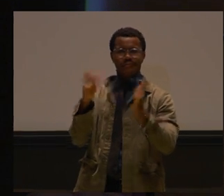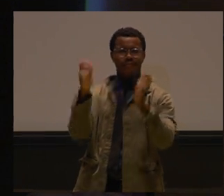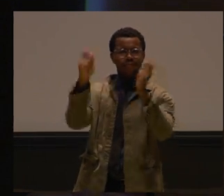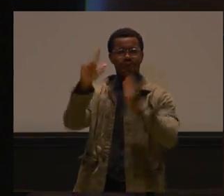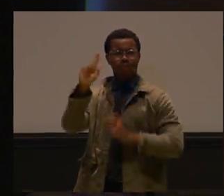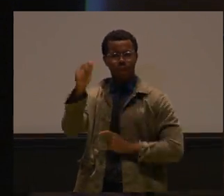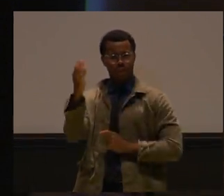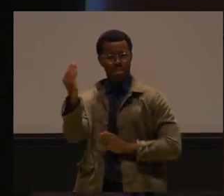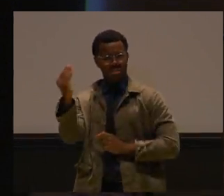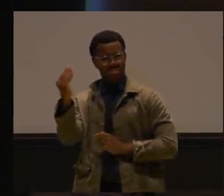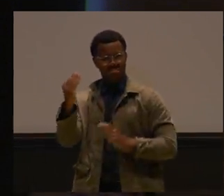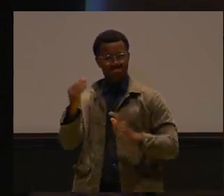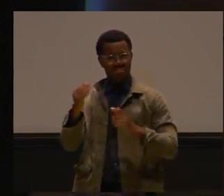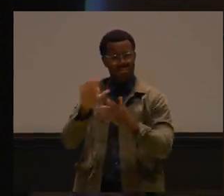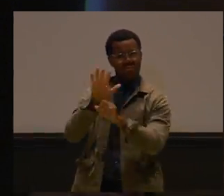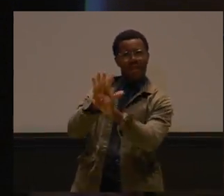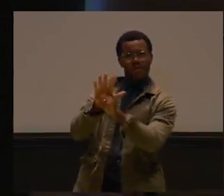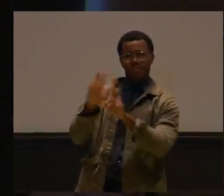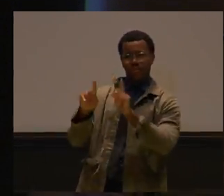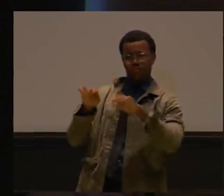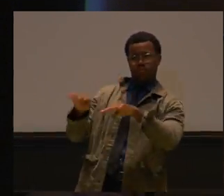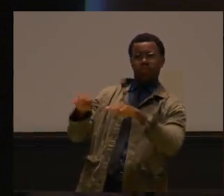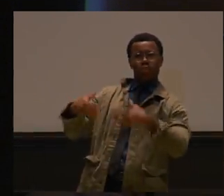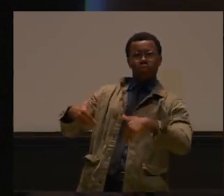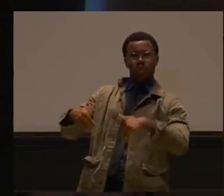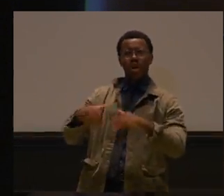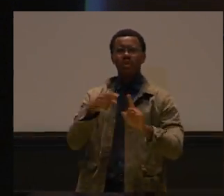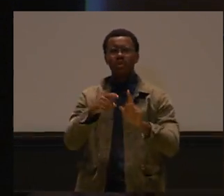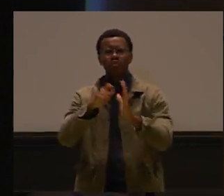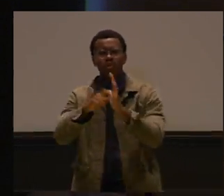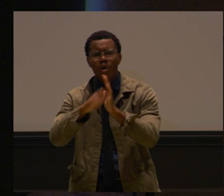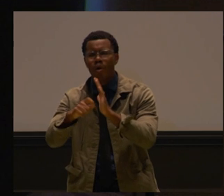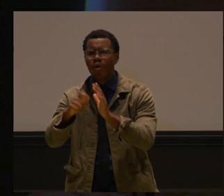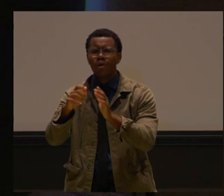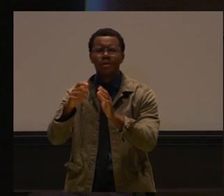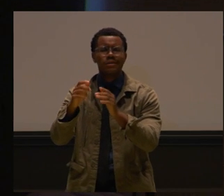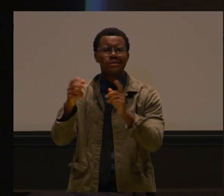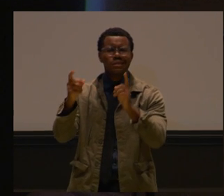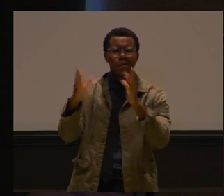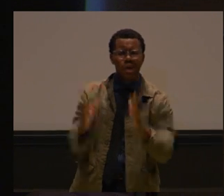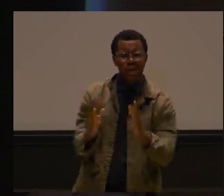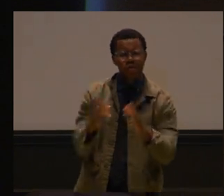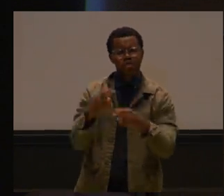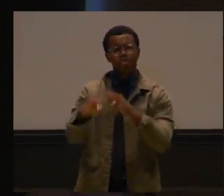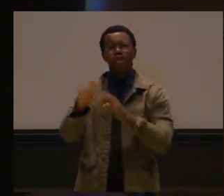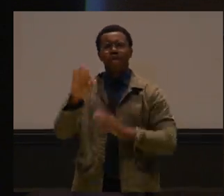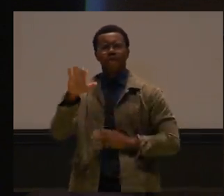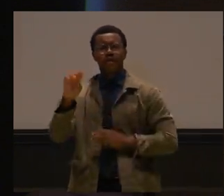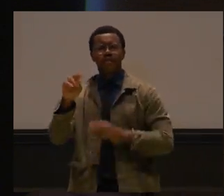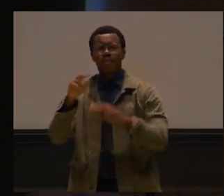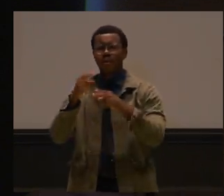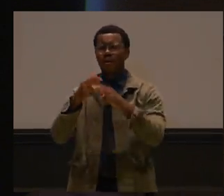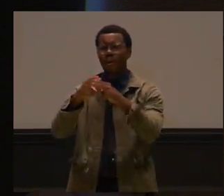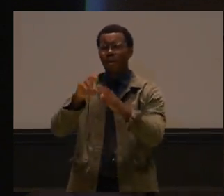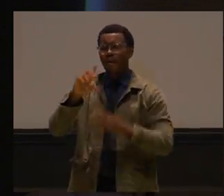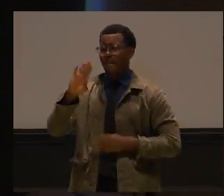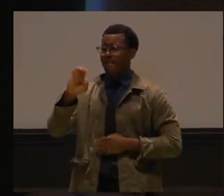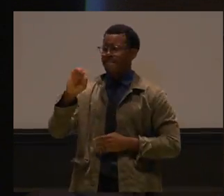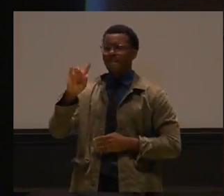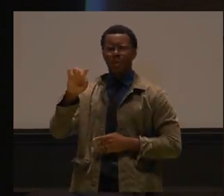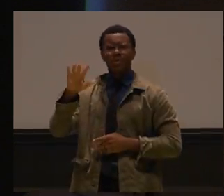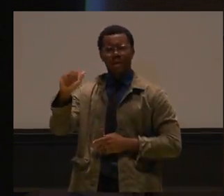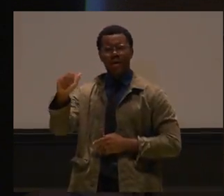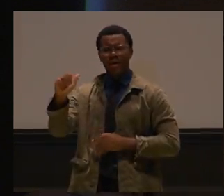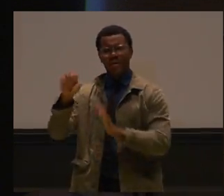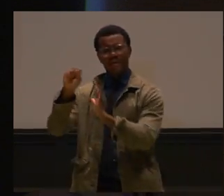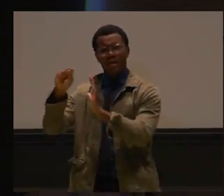2014. After that, she wrote, directed, and starred in the short film Bodega, which screened at many film festivals,